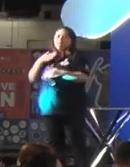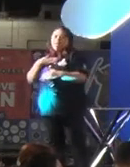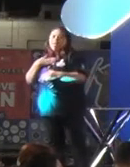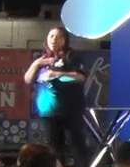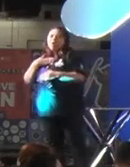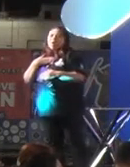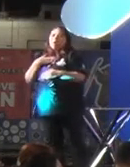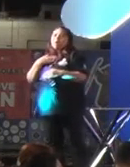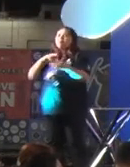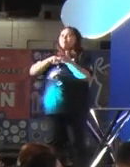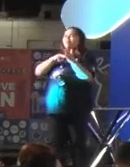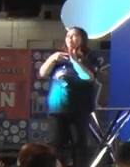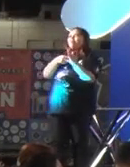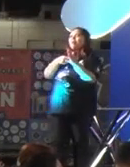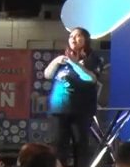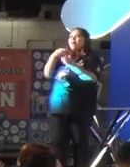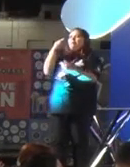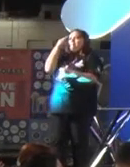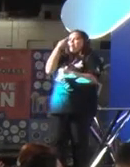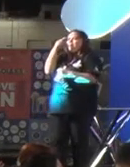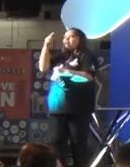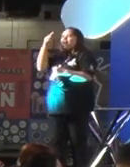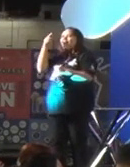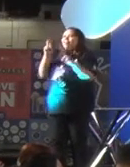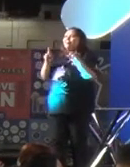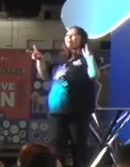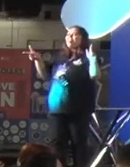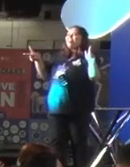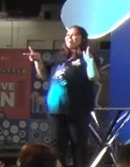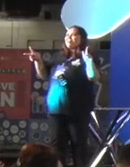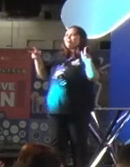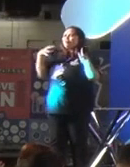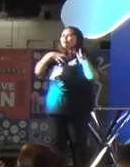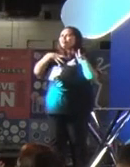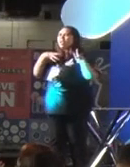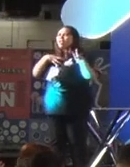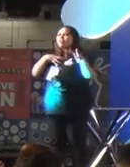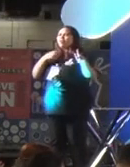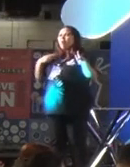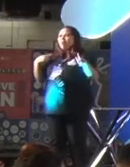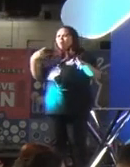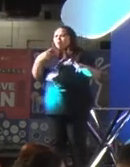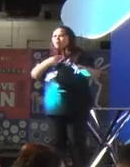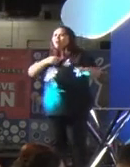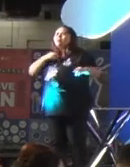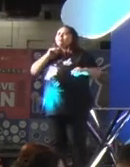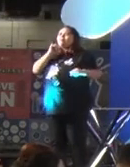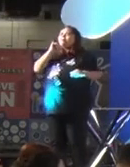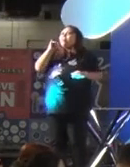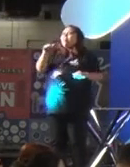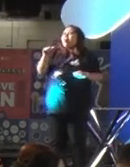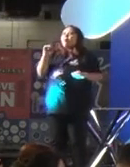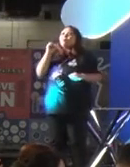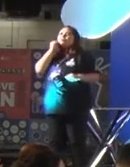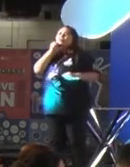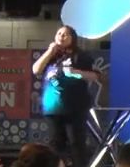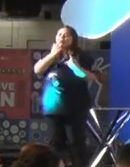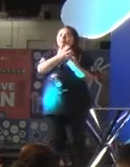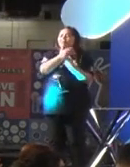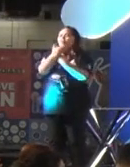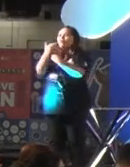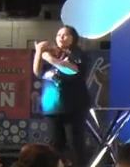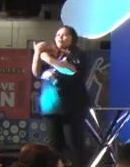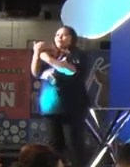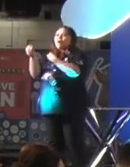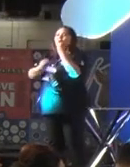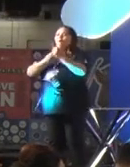thinking differently about how we talk about science and technology, how we reach out to a